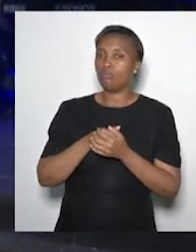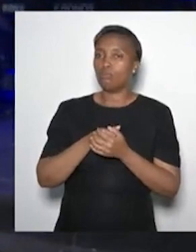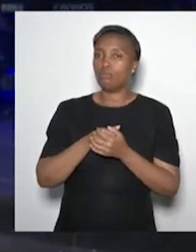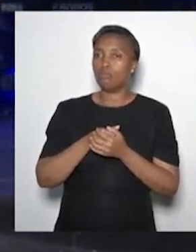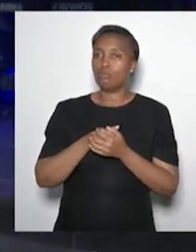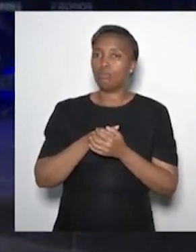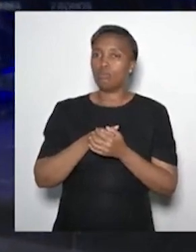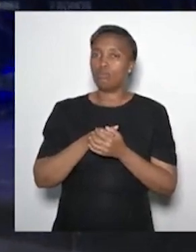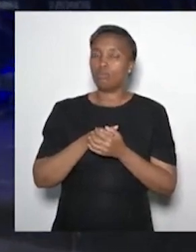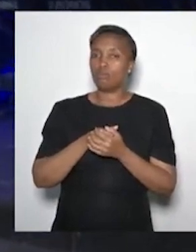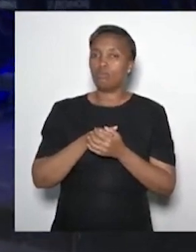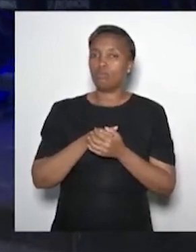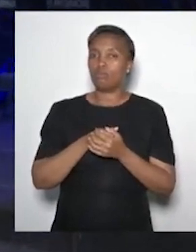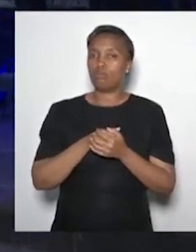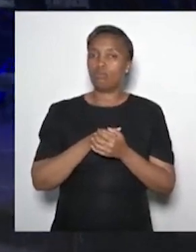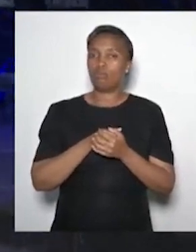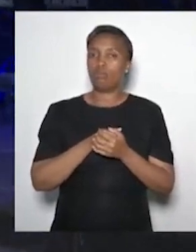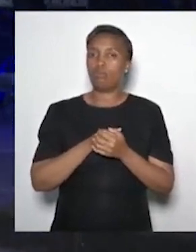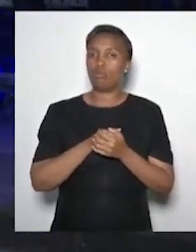intelligently,